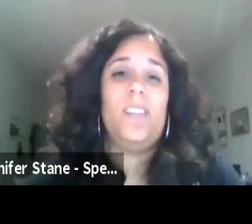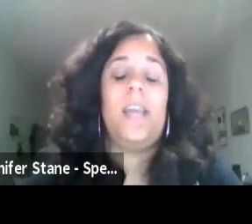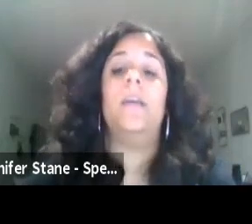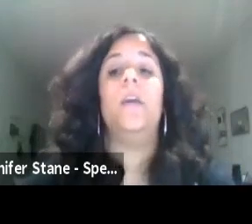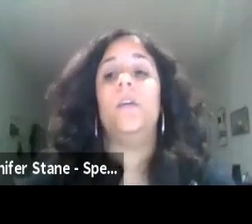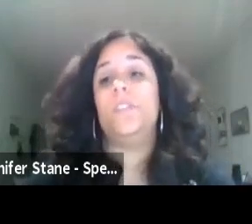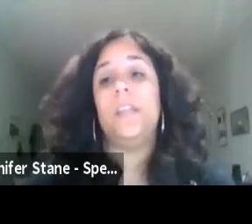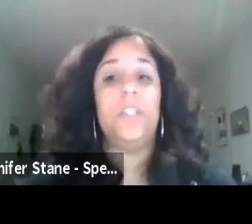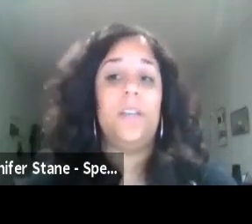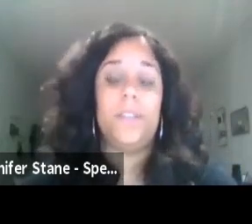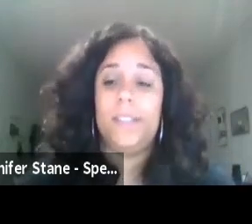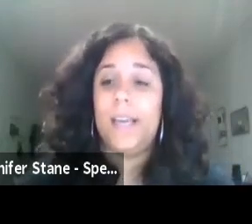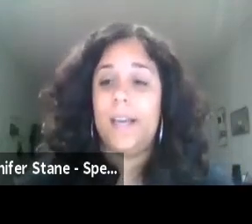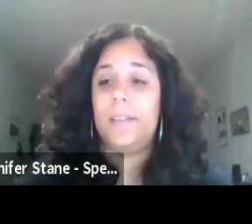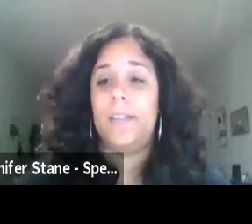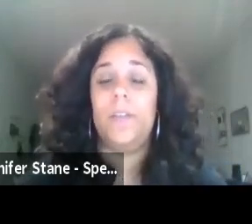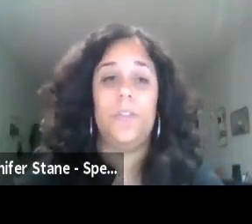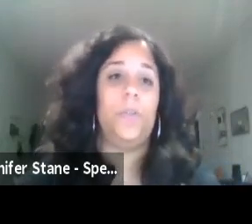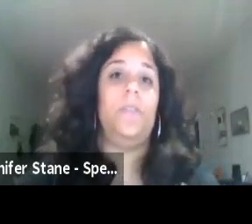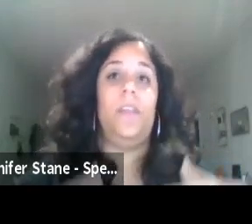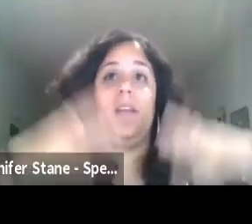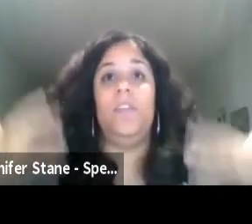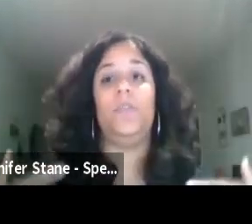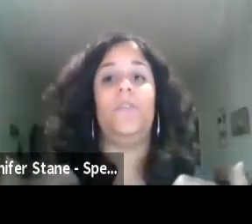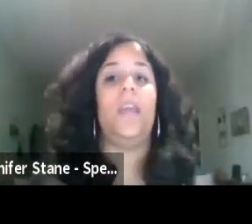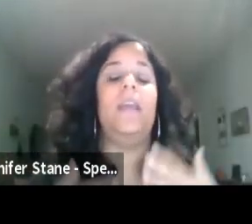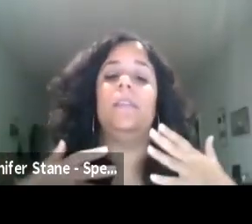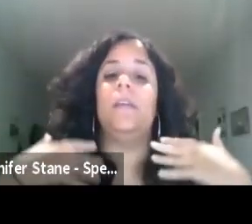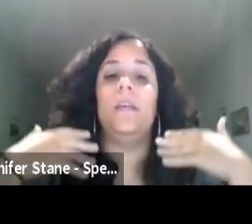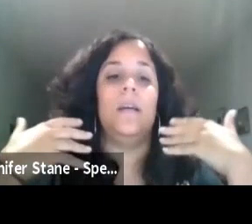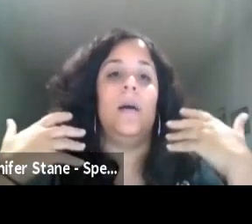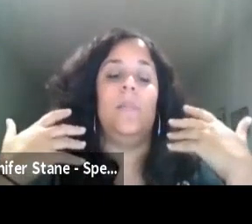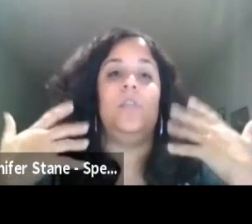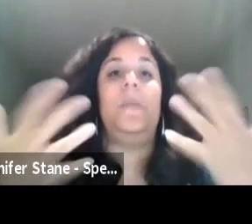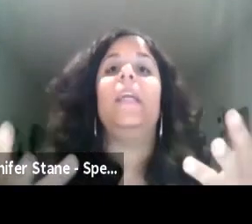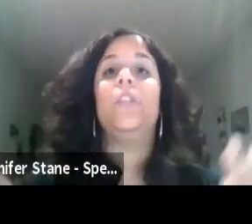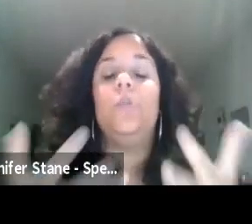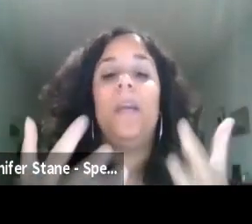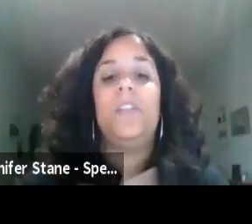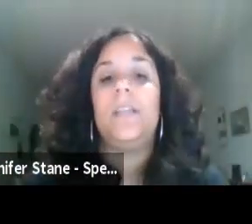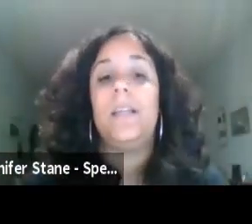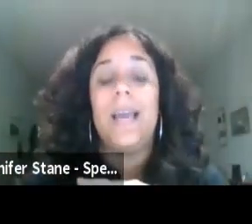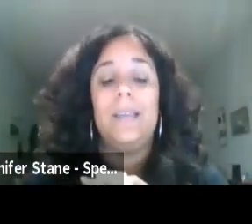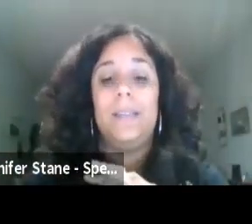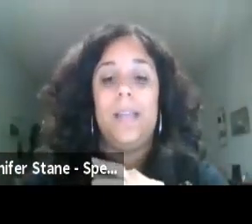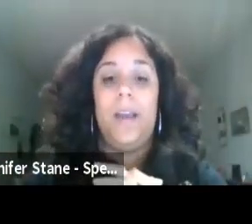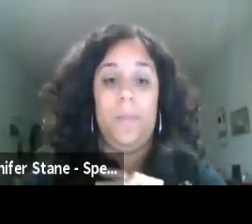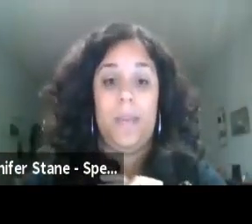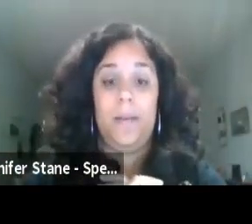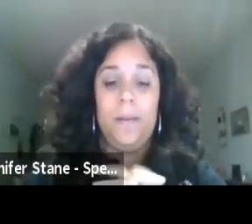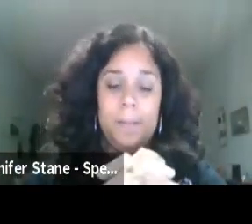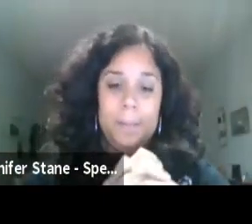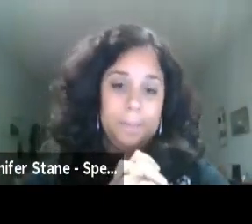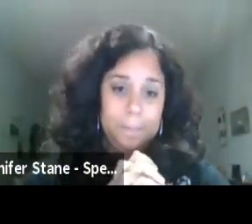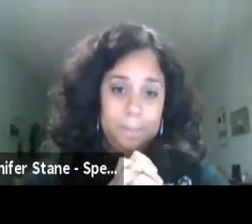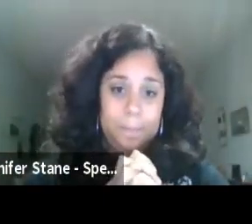who works like reception, front desk, those are sort of the initial phase. Speaking to patients and clients as they come